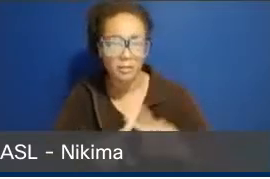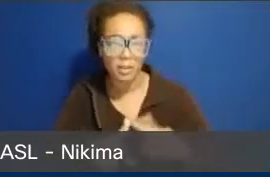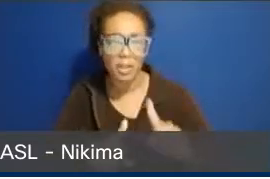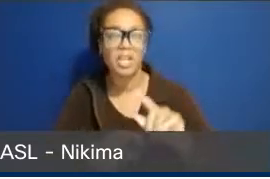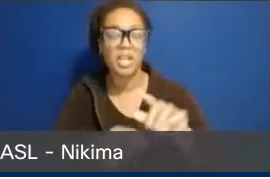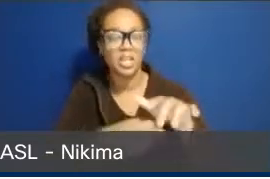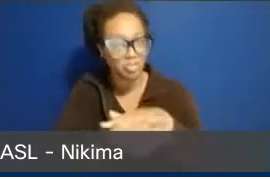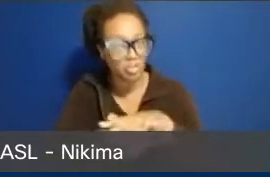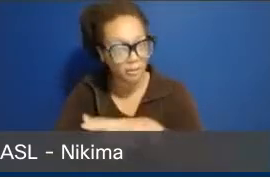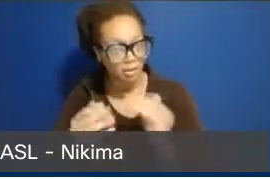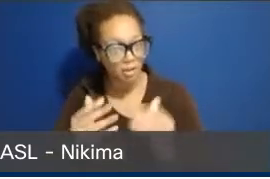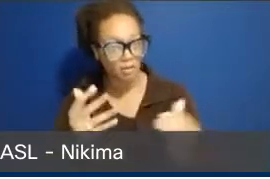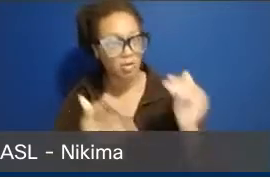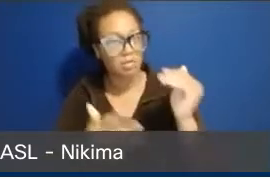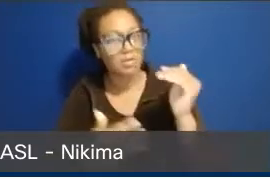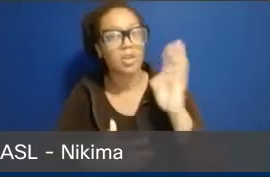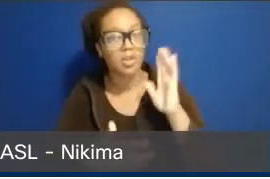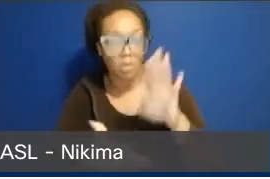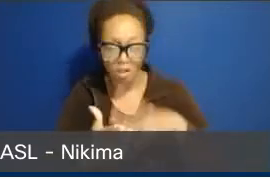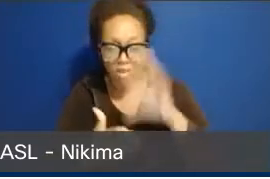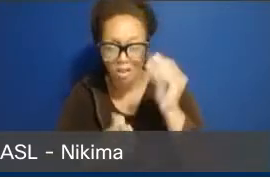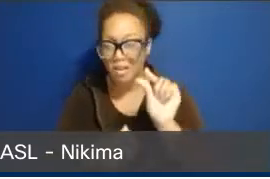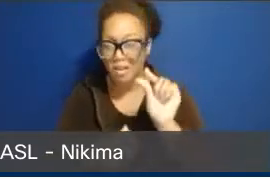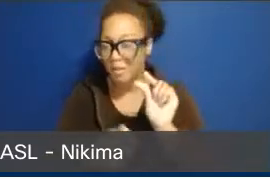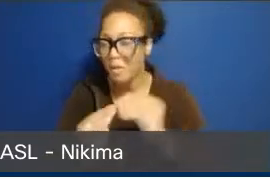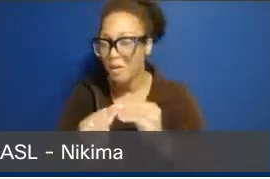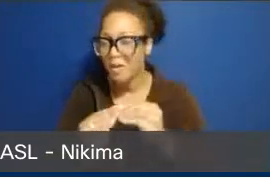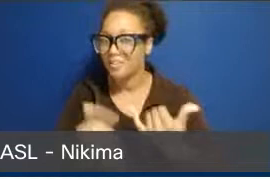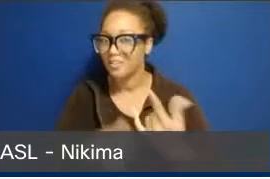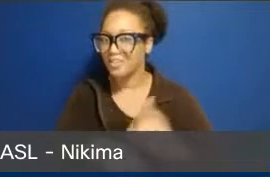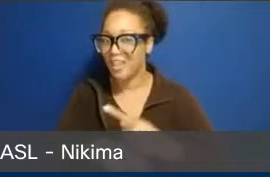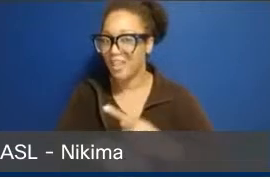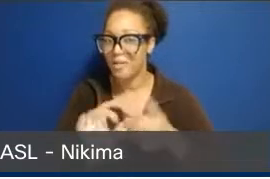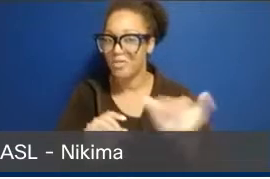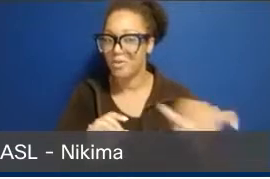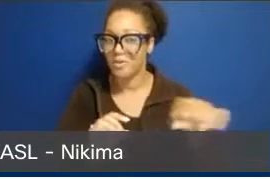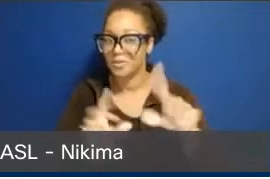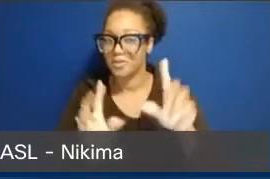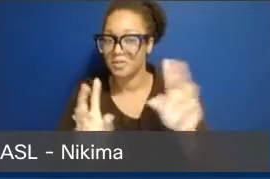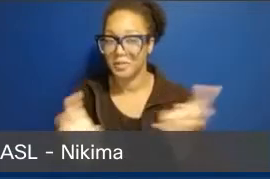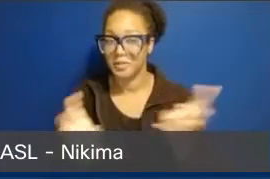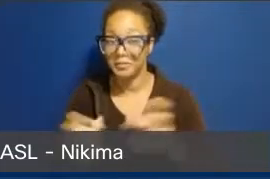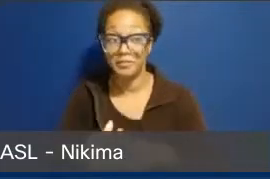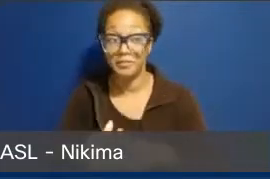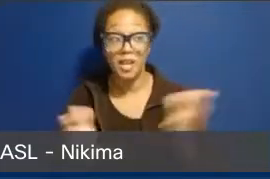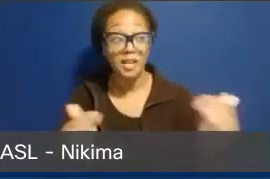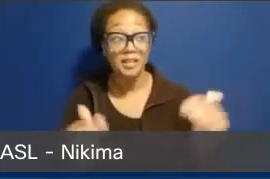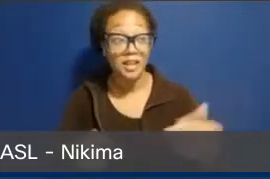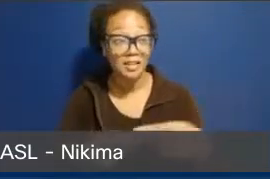bit about today. So if we look at the next slide,